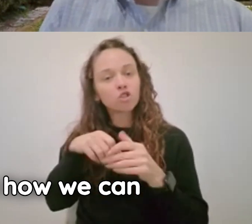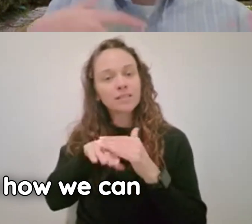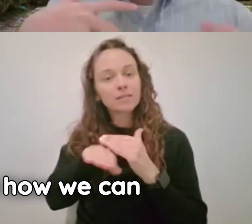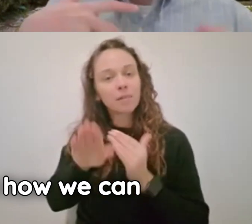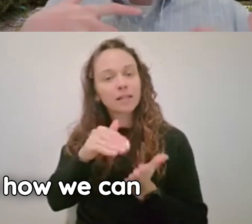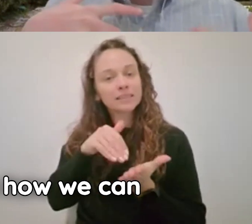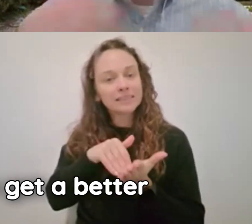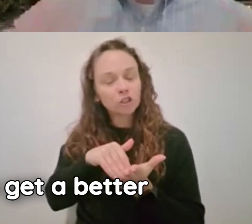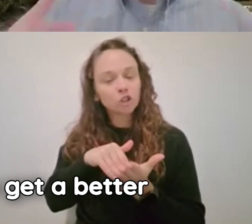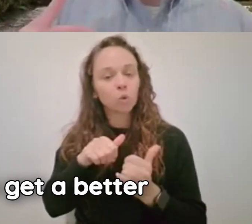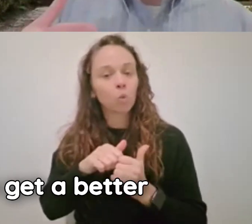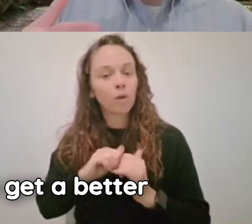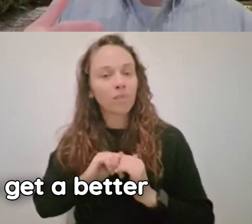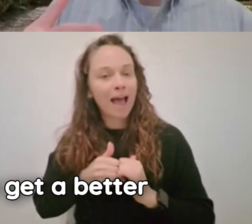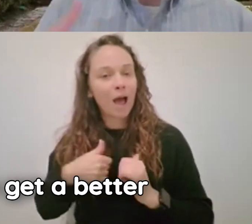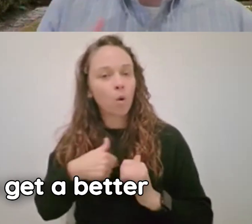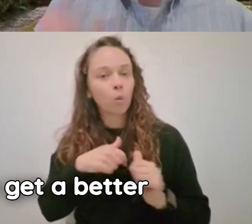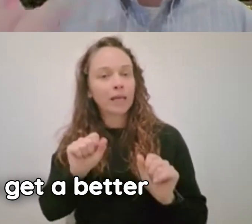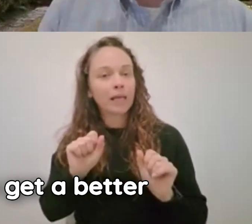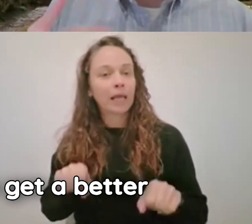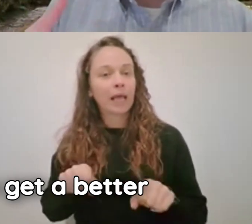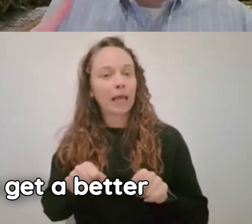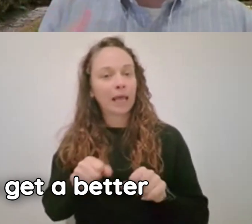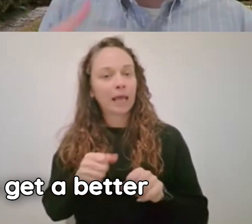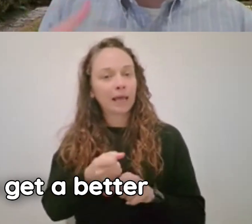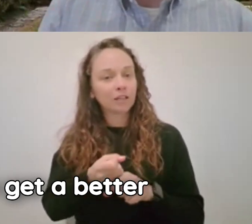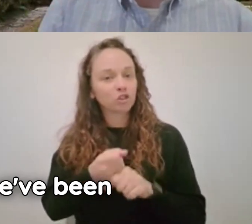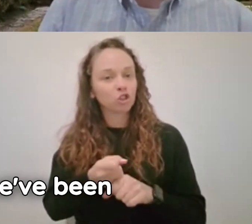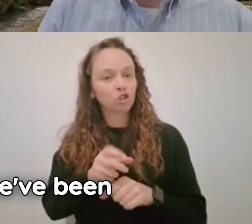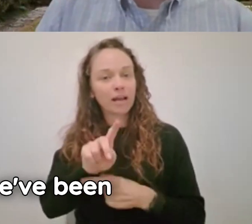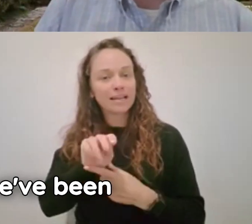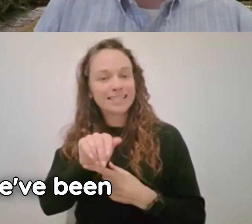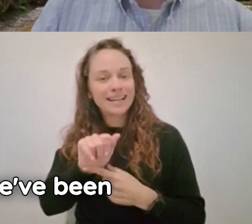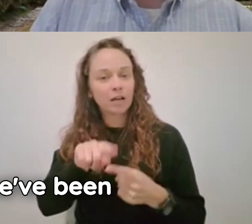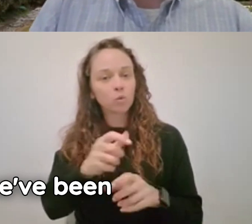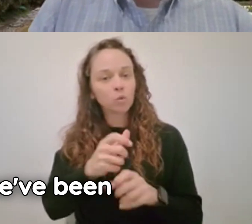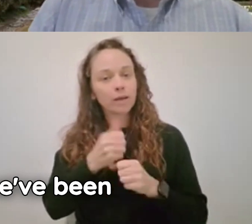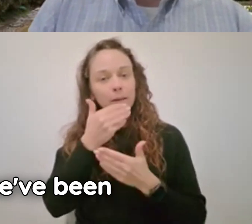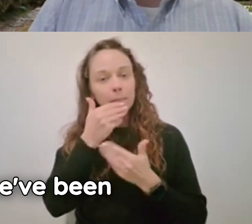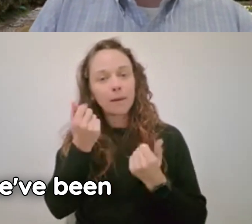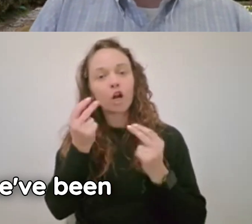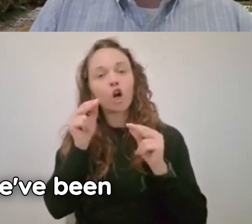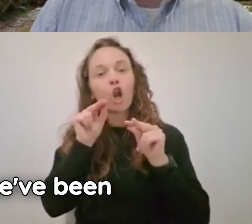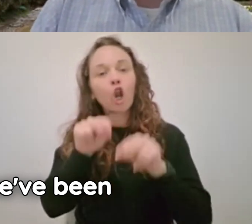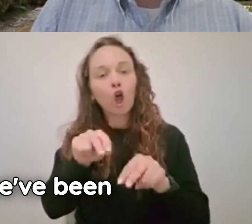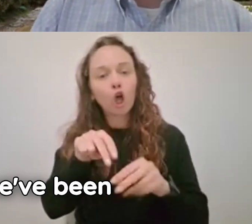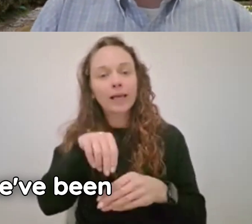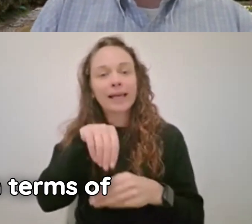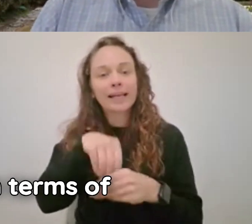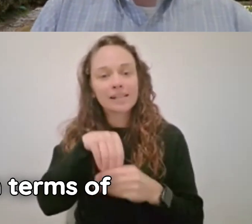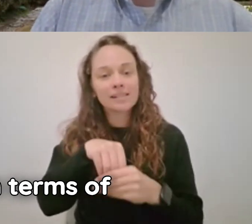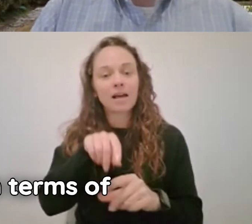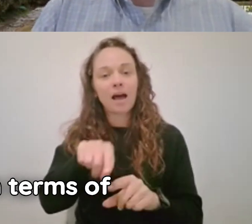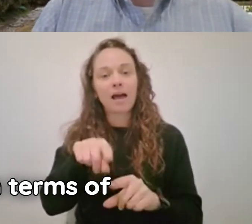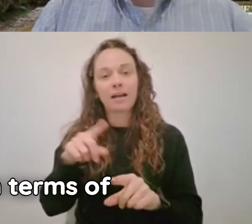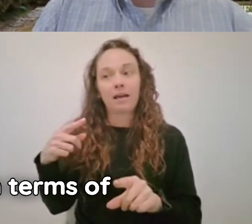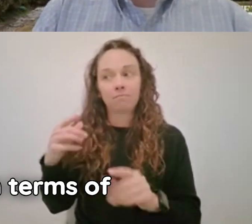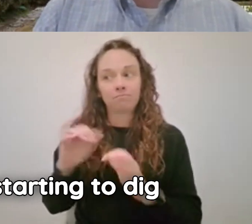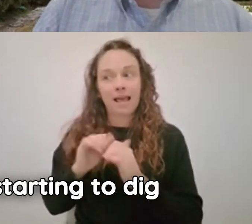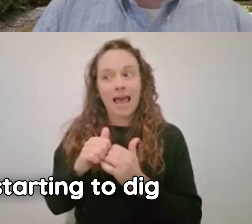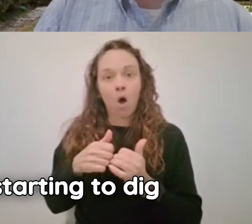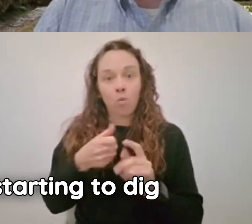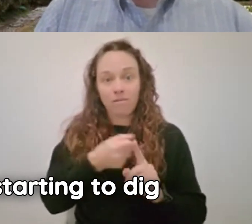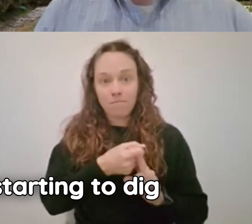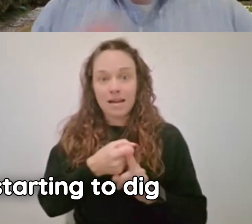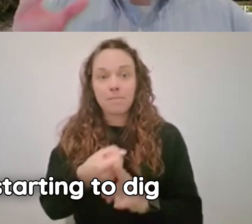on how we can generate some data to get a better look inside of how we've been making an impact in terms